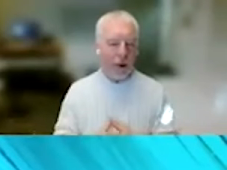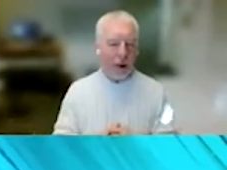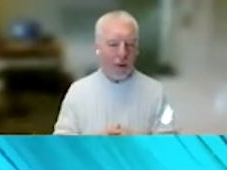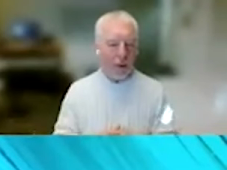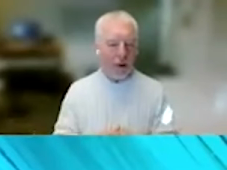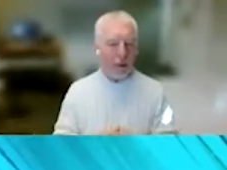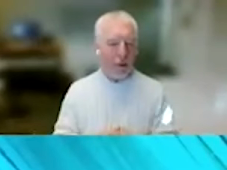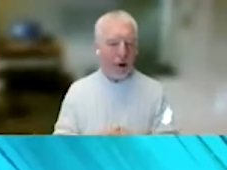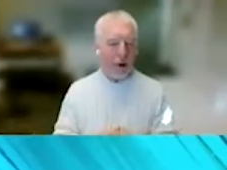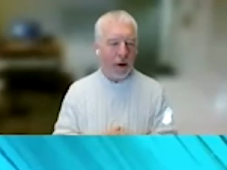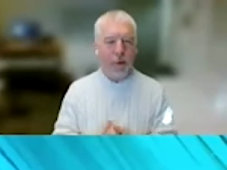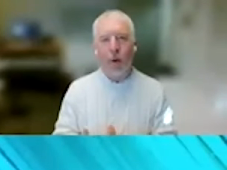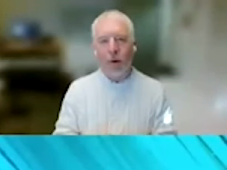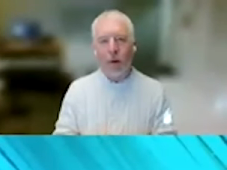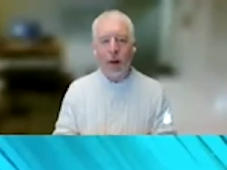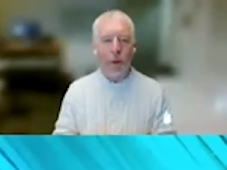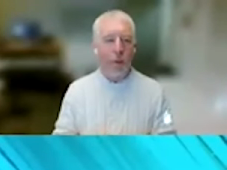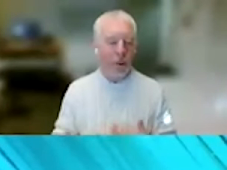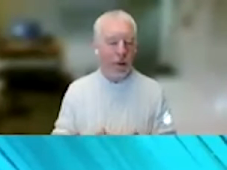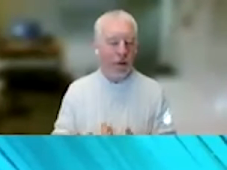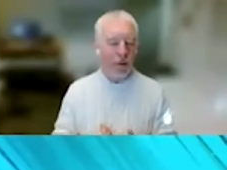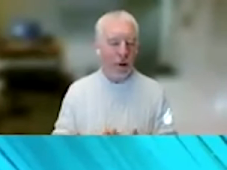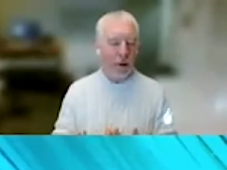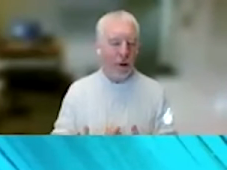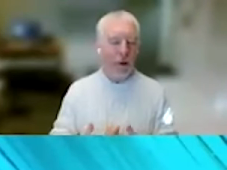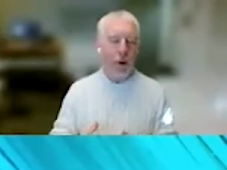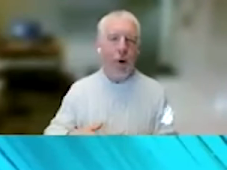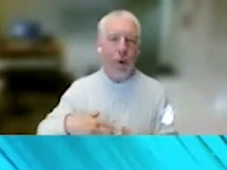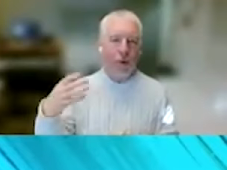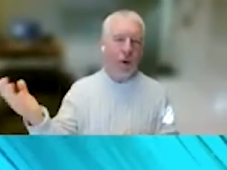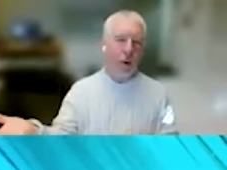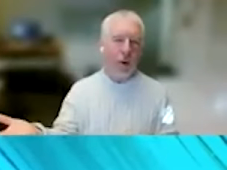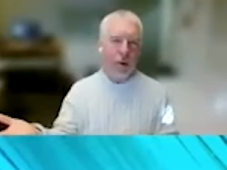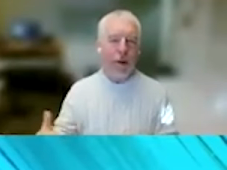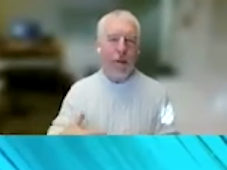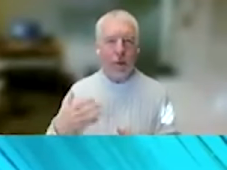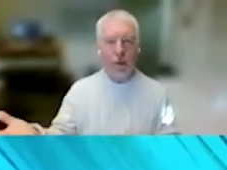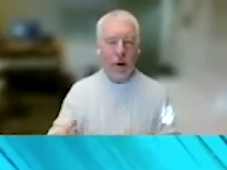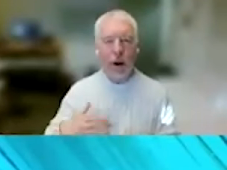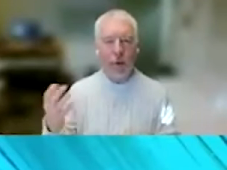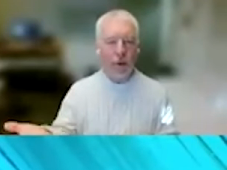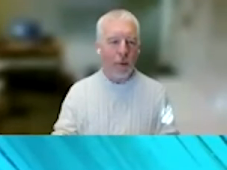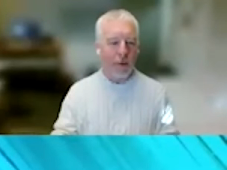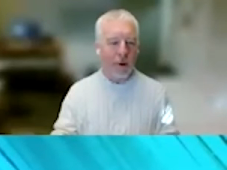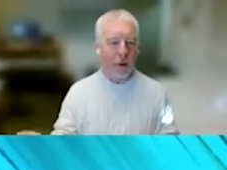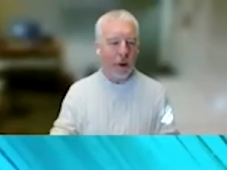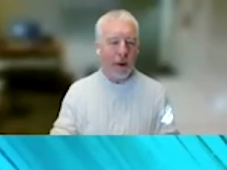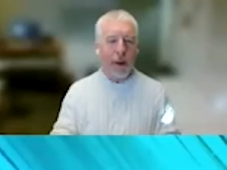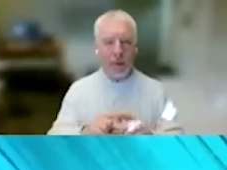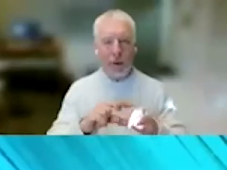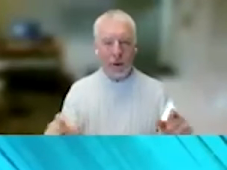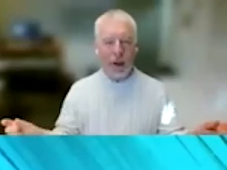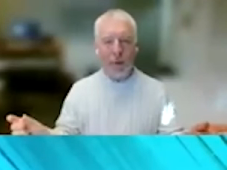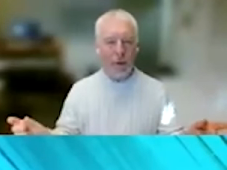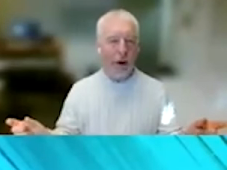So there'll be times where it's important to do that, where maybe you're producing a video where you don't know where it's going to be stored or how it's going to be viewed.